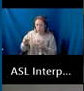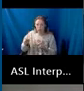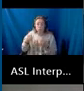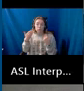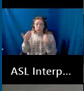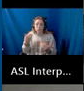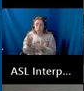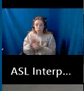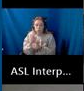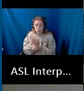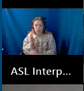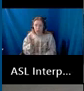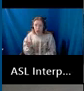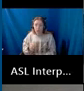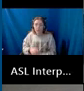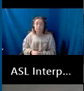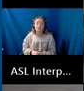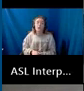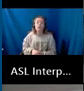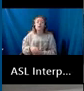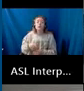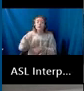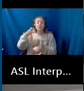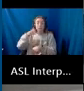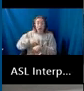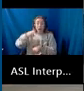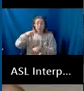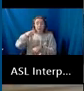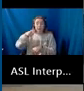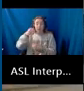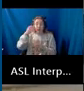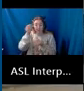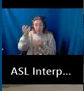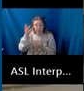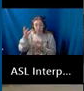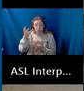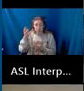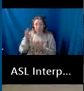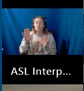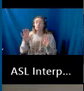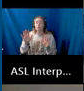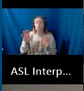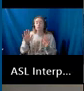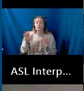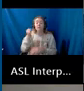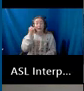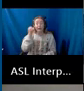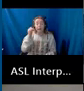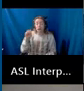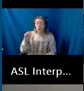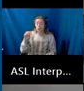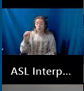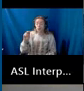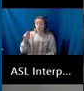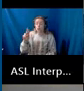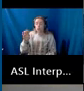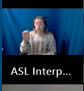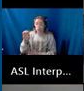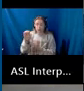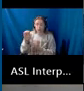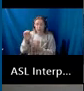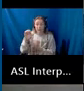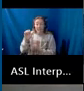Timeliness of the information, please make sure that if you are using a source, it's not something that's more than 10